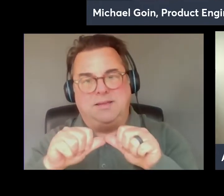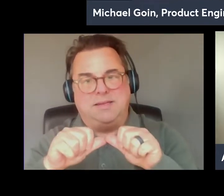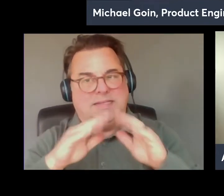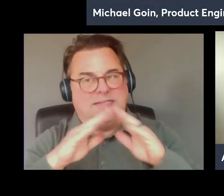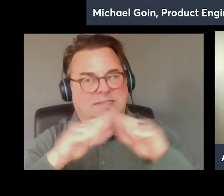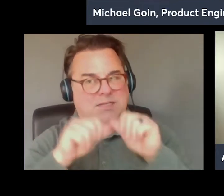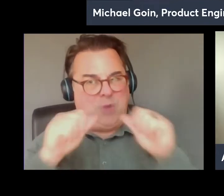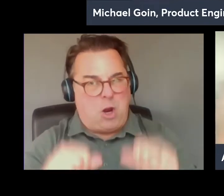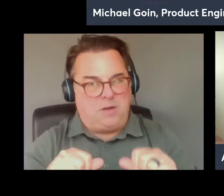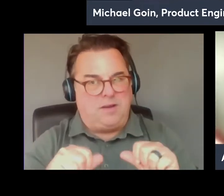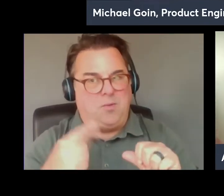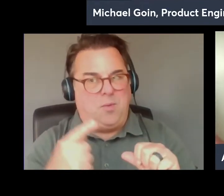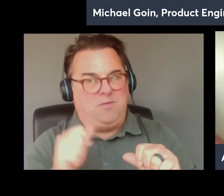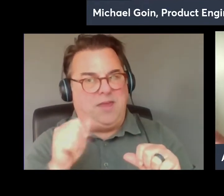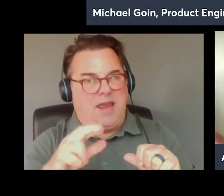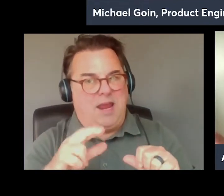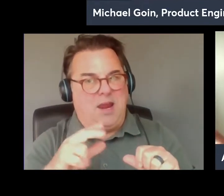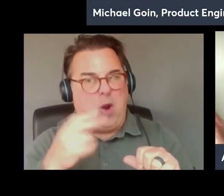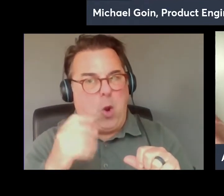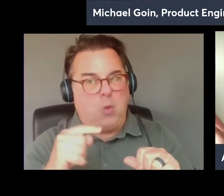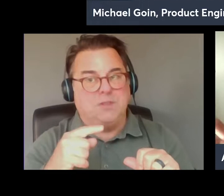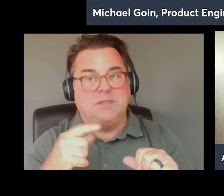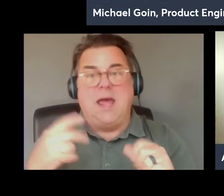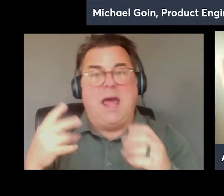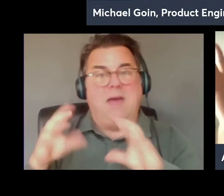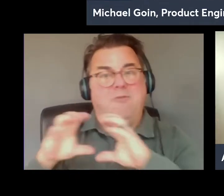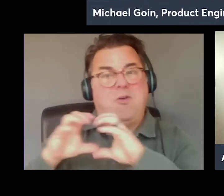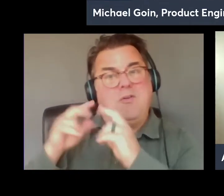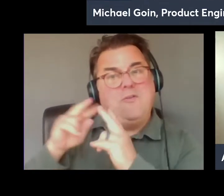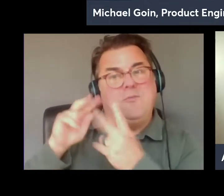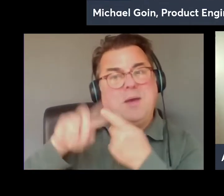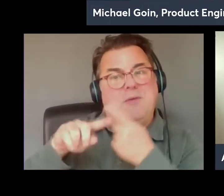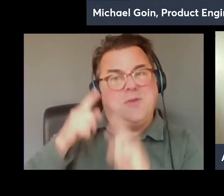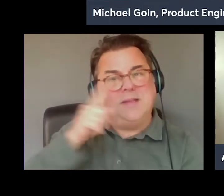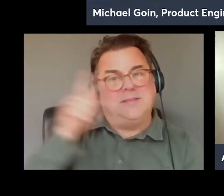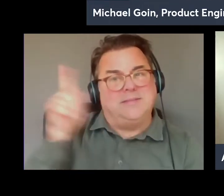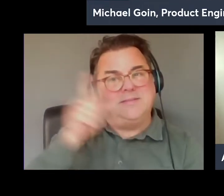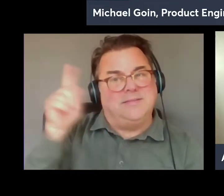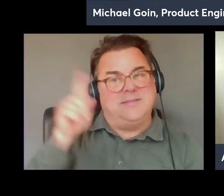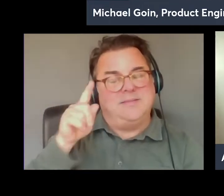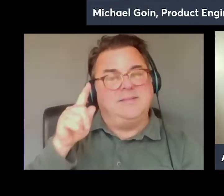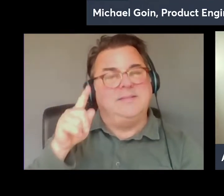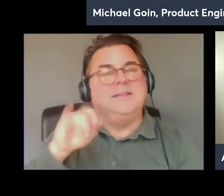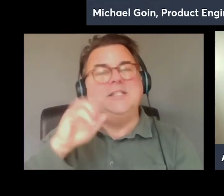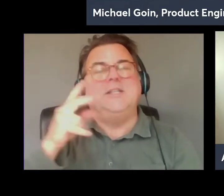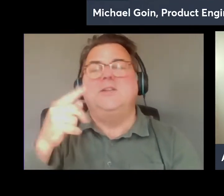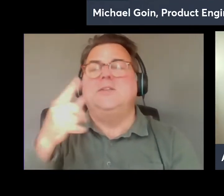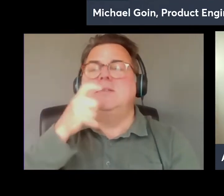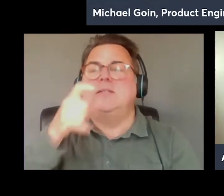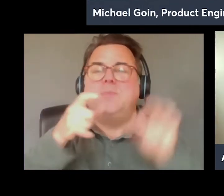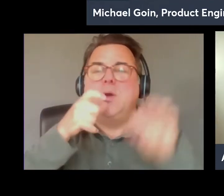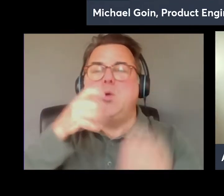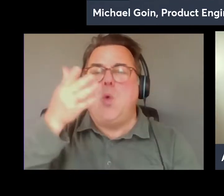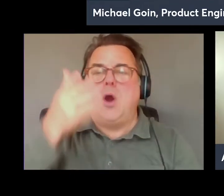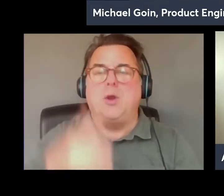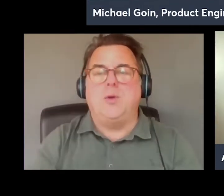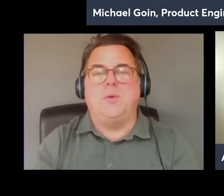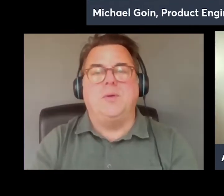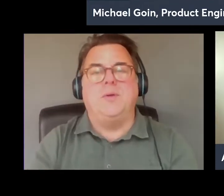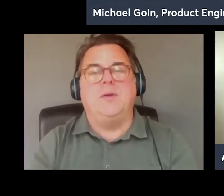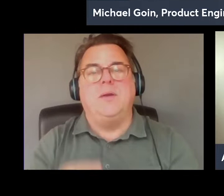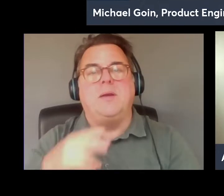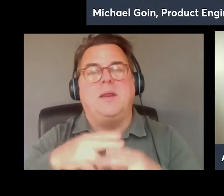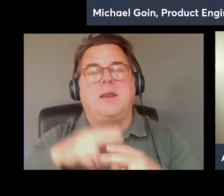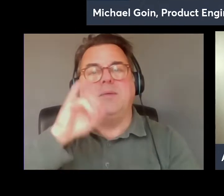On Air hosts. I'm joined by a couple of friends here. Jillian, tell us about yourself. Who are you? Hey, my name is Jillian, and